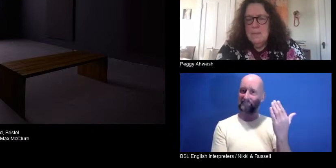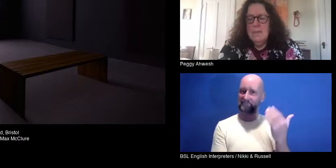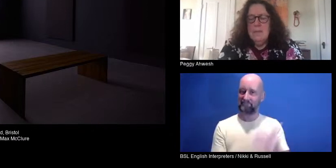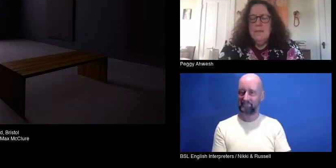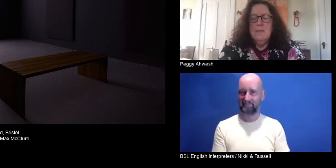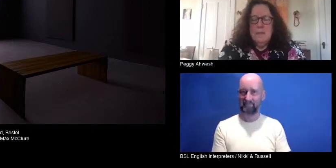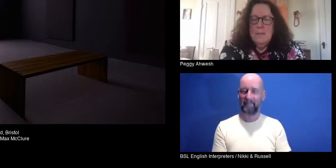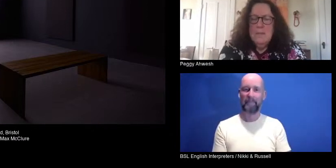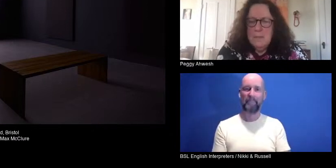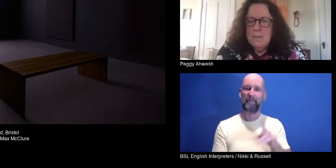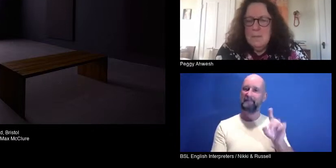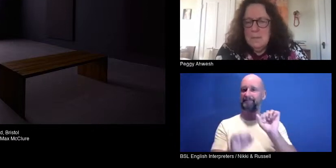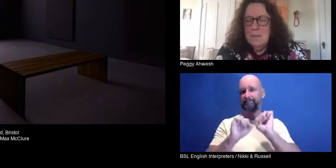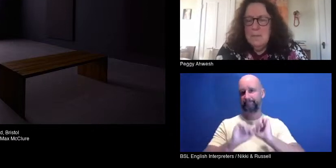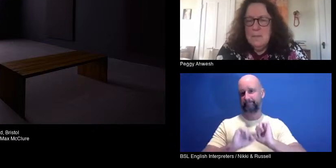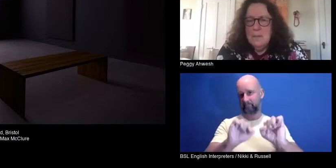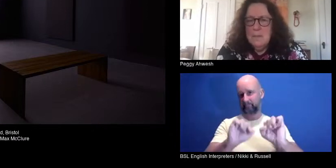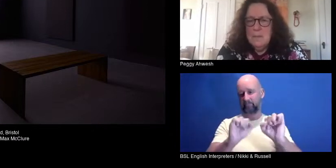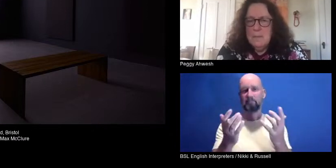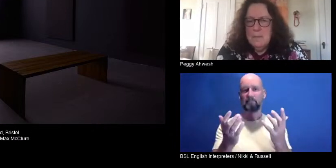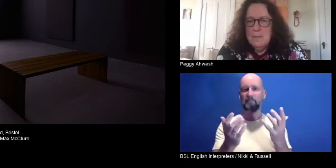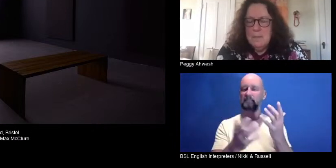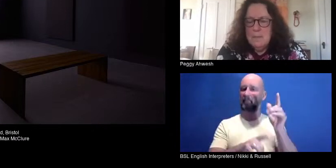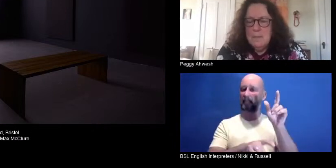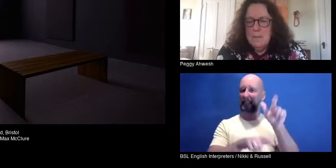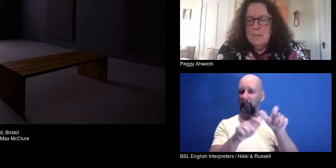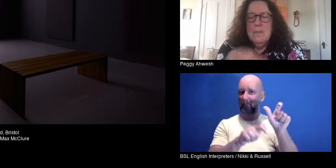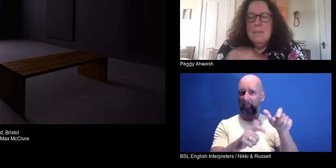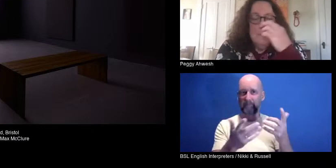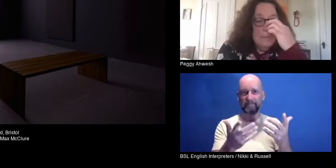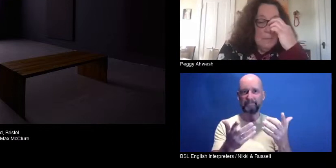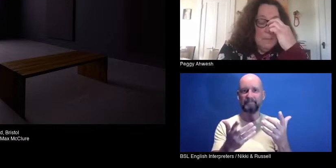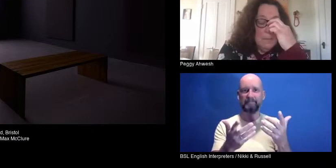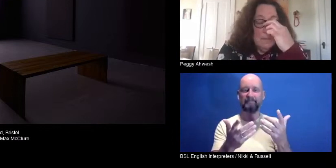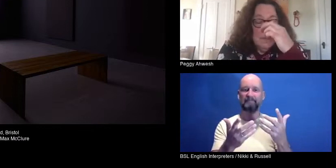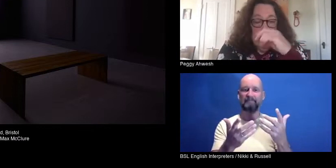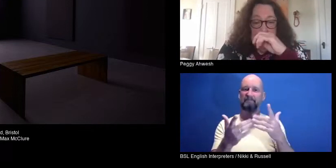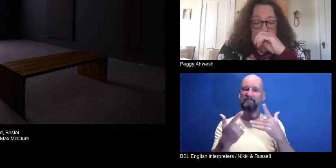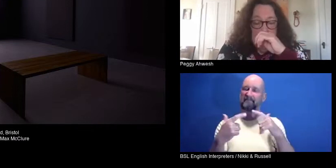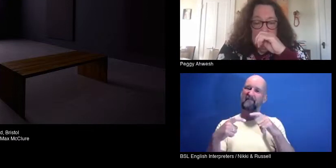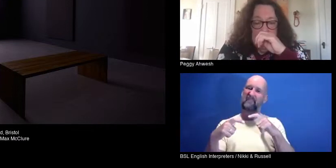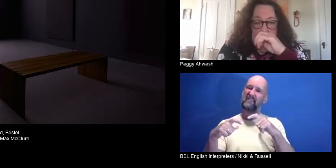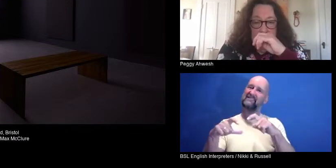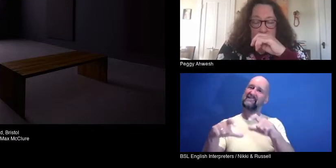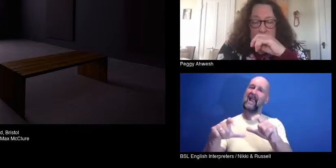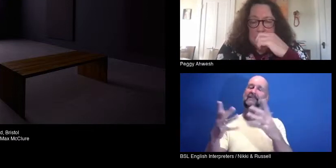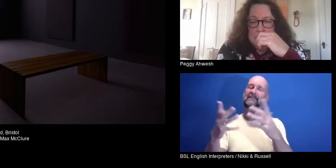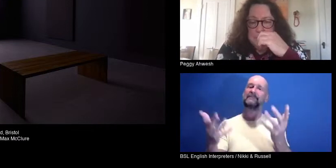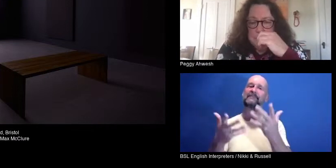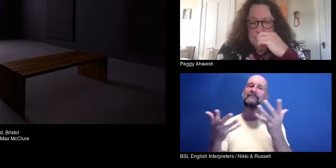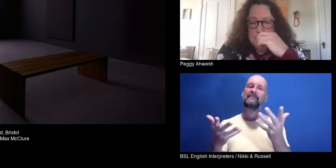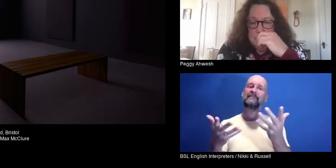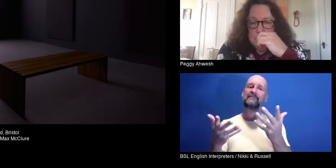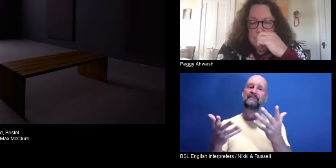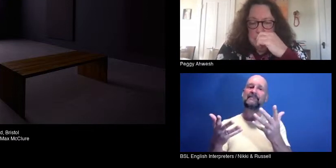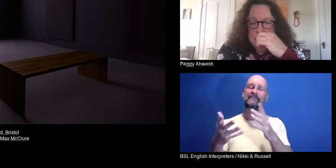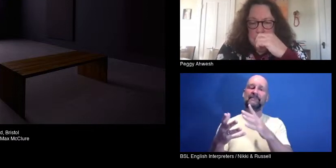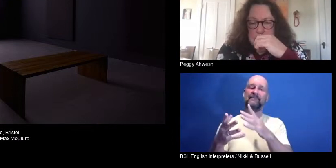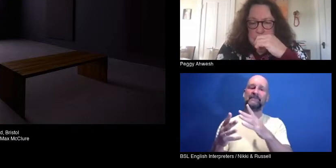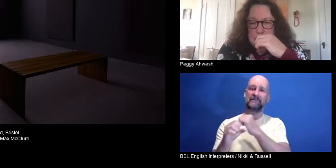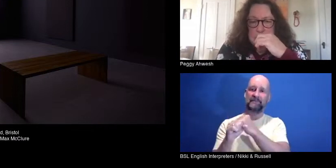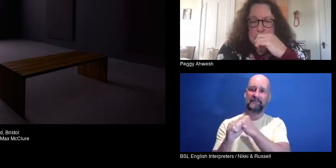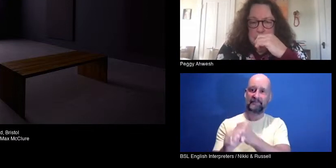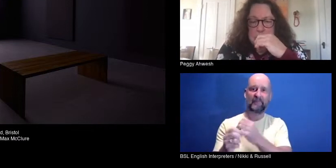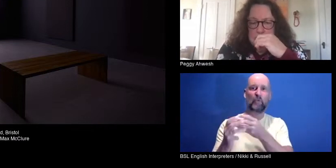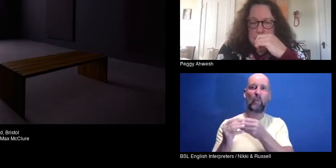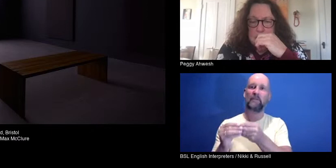You know, a lot of people stayed, I think, more closely tied to those values